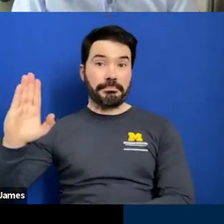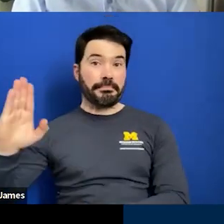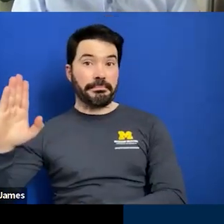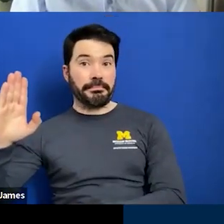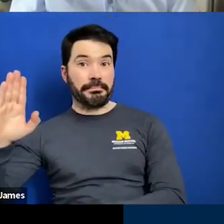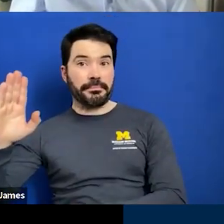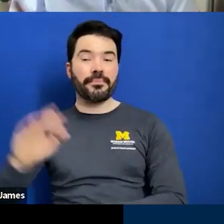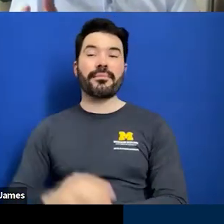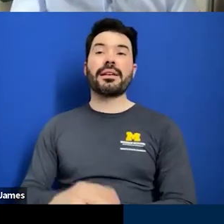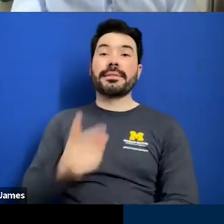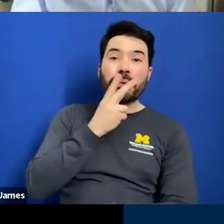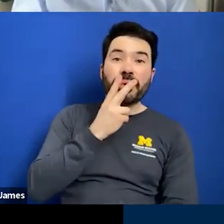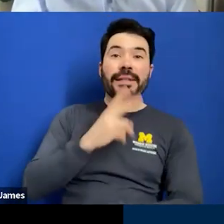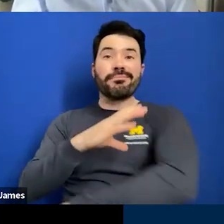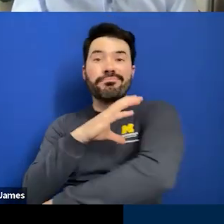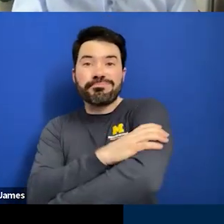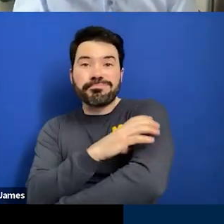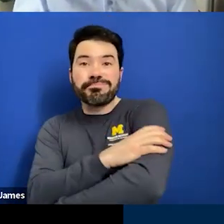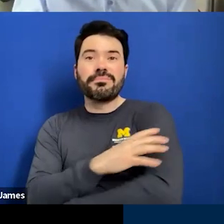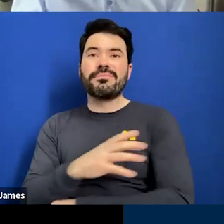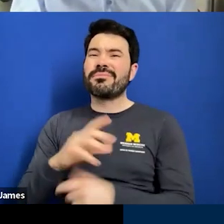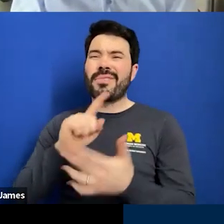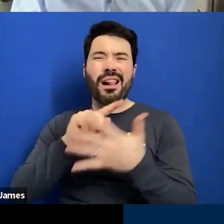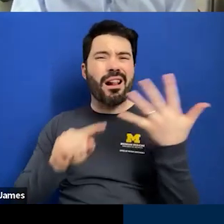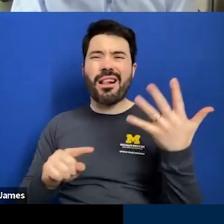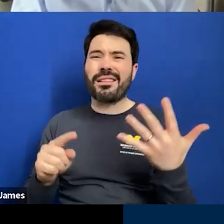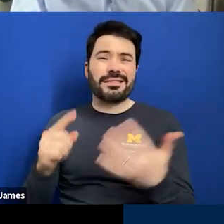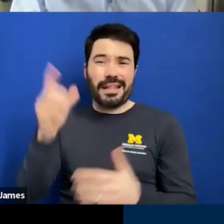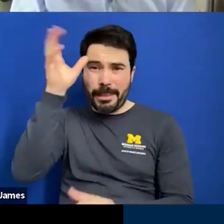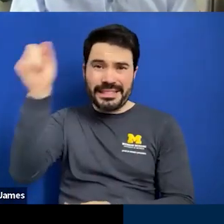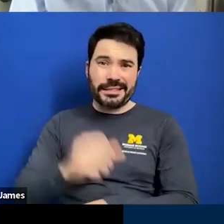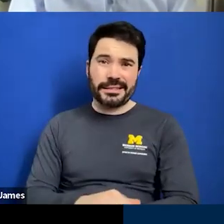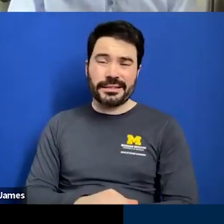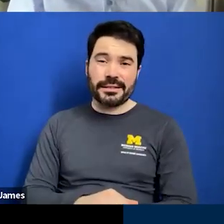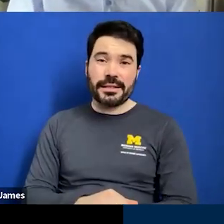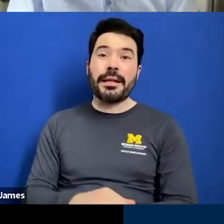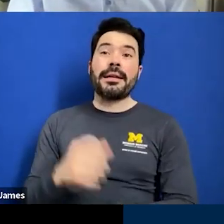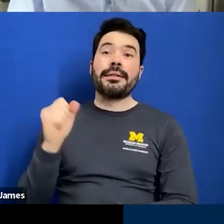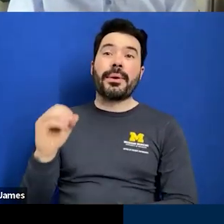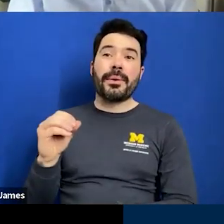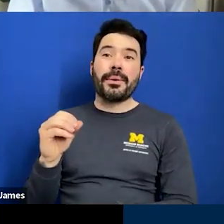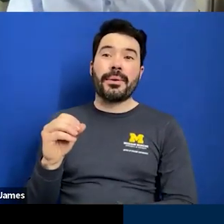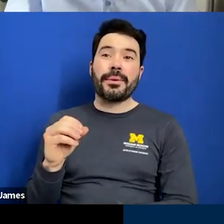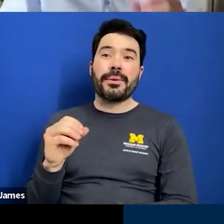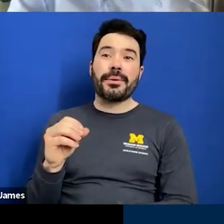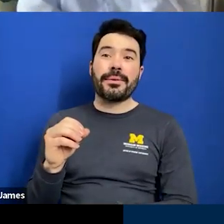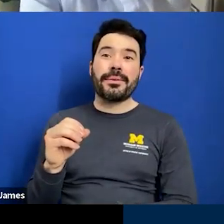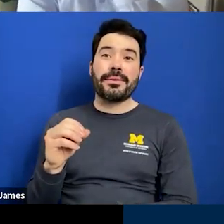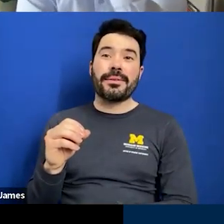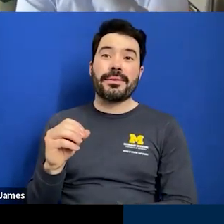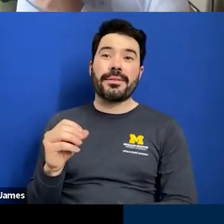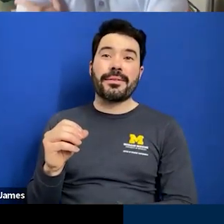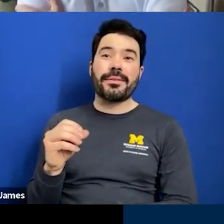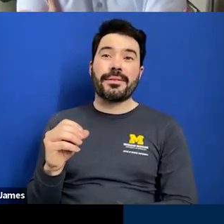Smoking, blood pressure, all of that stuff is kind of like, that makes common sense. So there are 5 ways